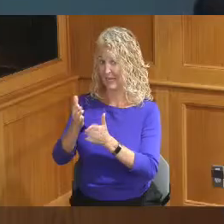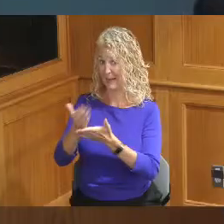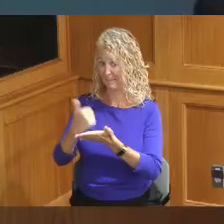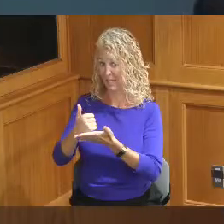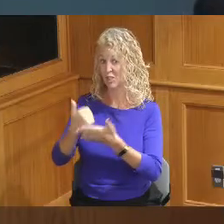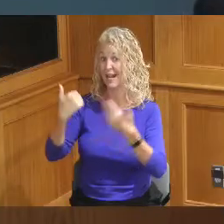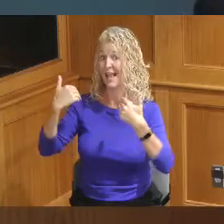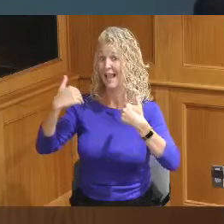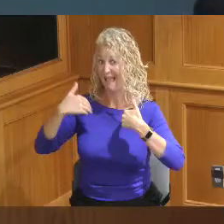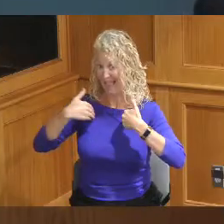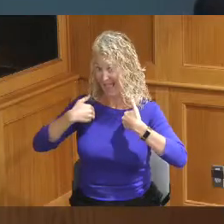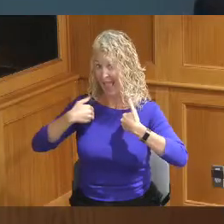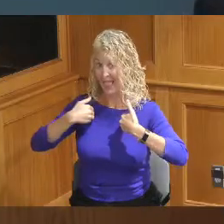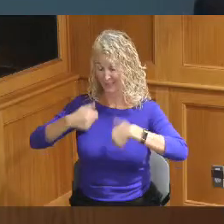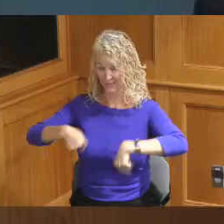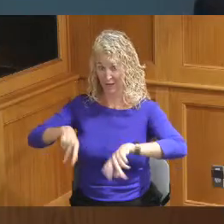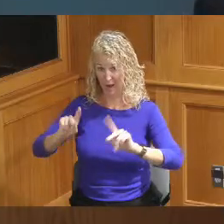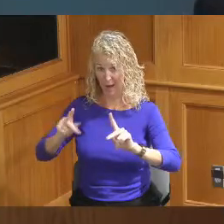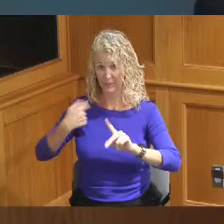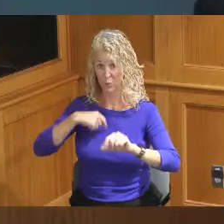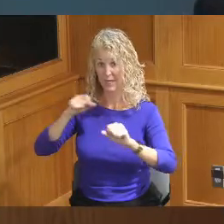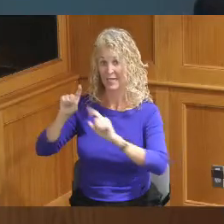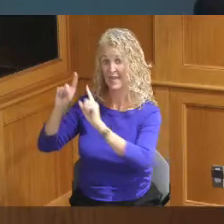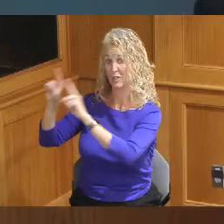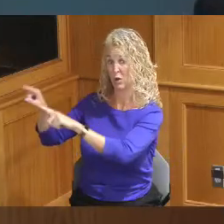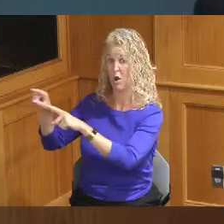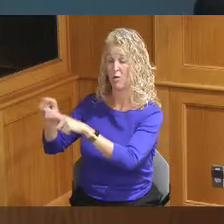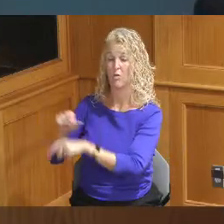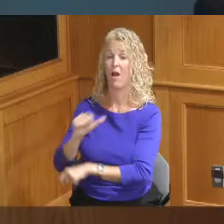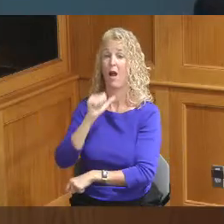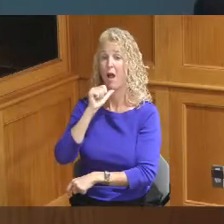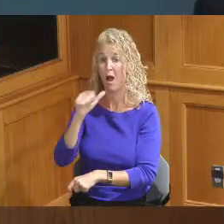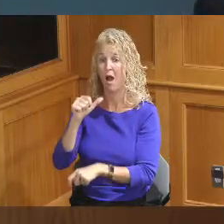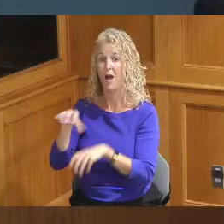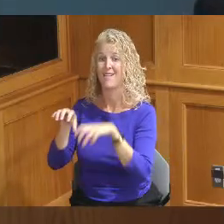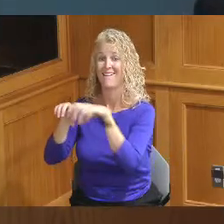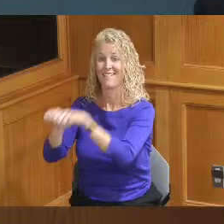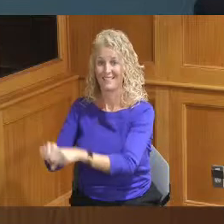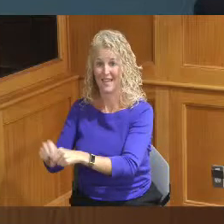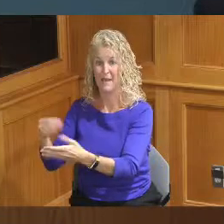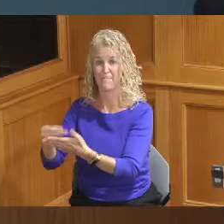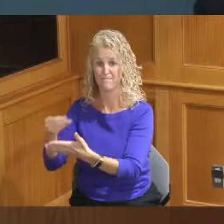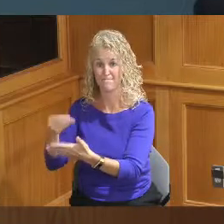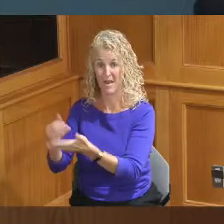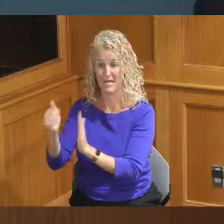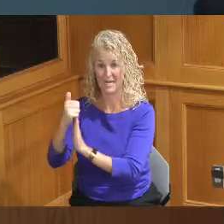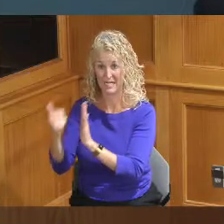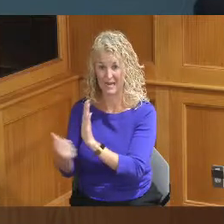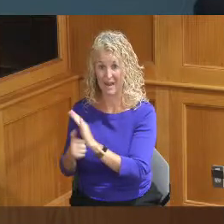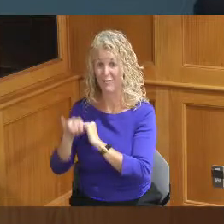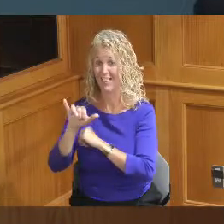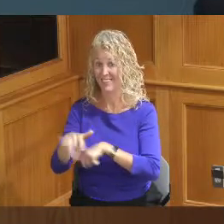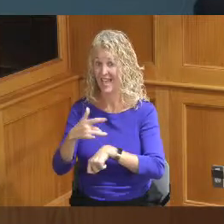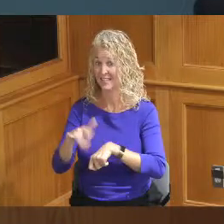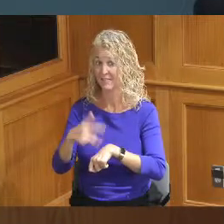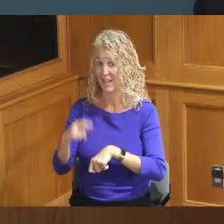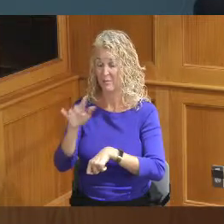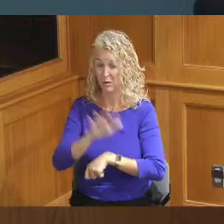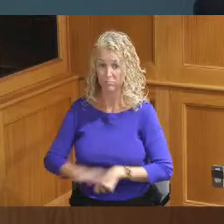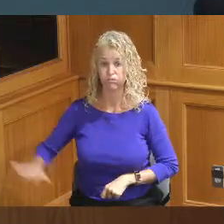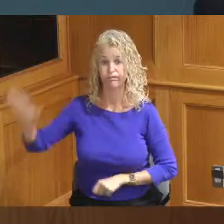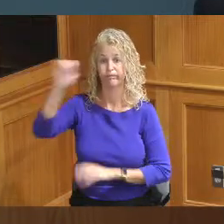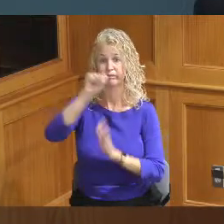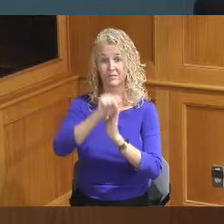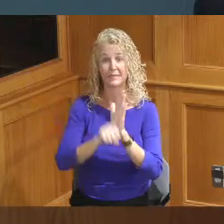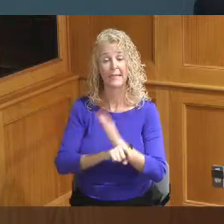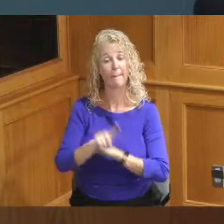state and get some money from the unclaimed funds pot. That is something that is available statewide, but